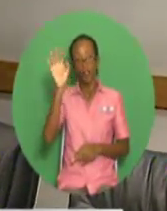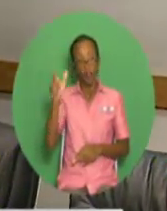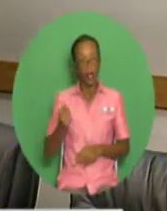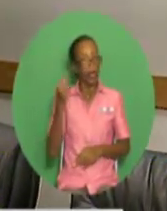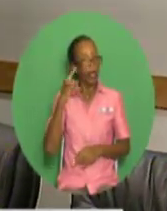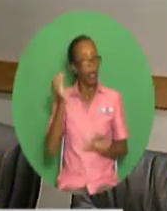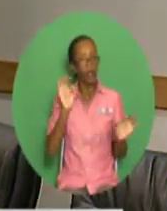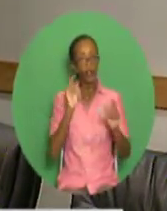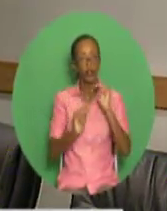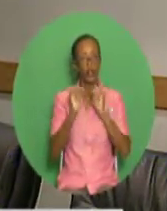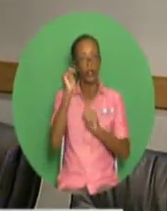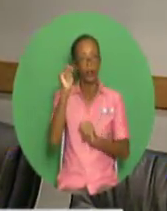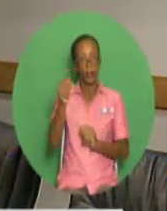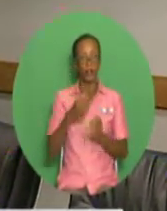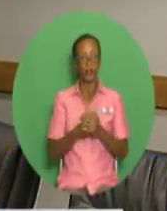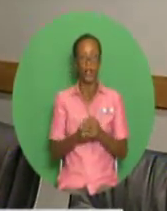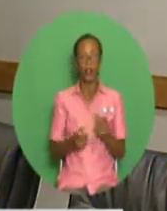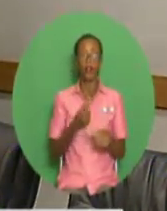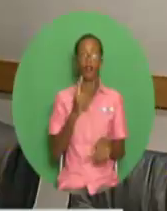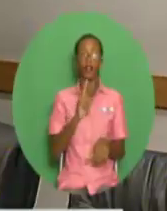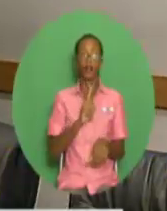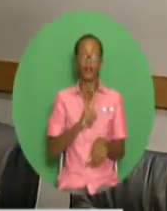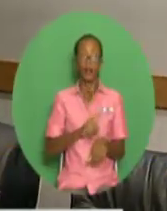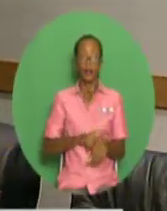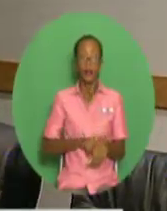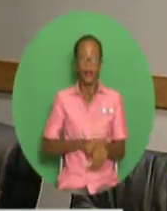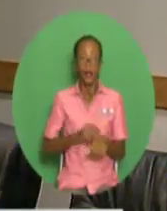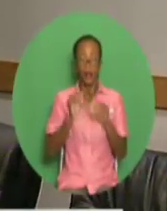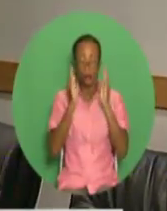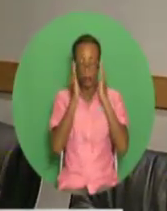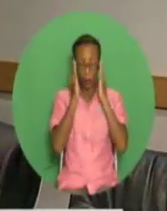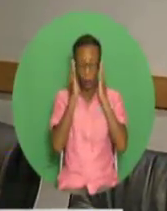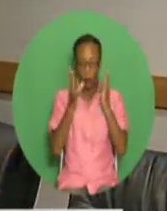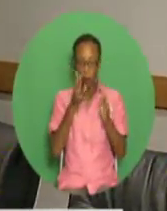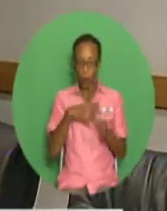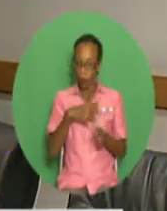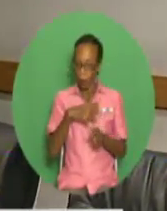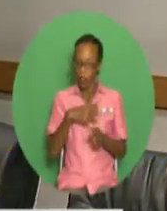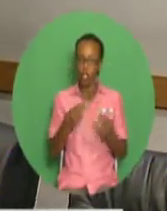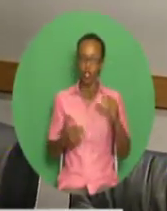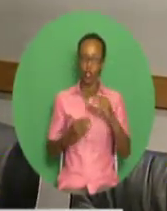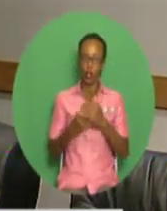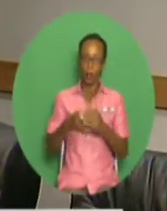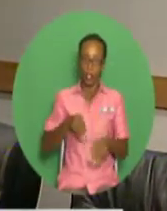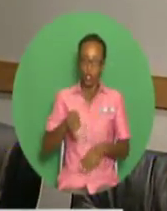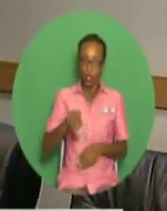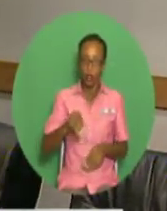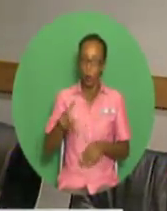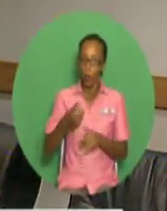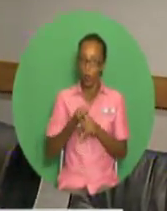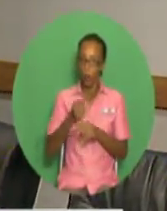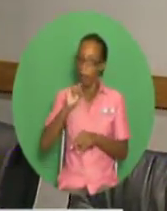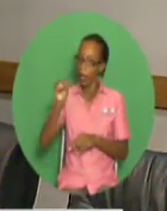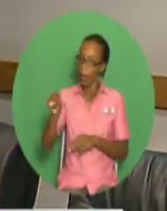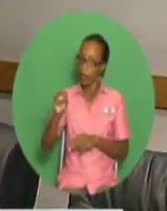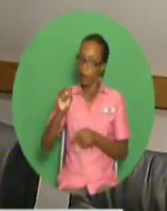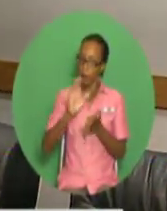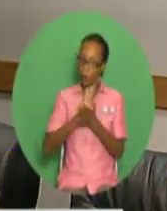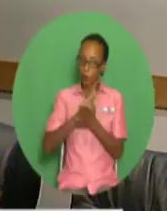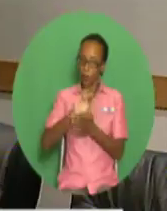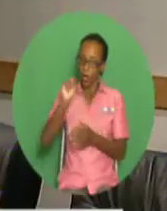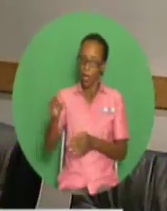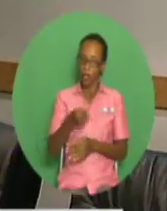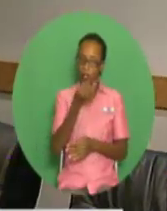here. Right? For the first time, we have a grandmaster who's a female in chess, young Miss Johnson from St. Joseph Convent. The